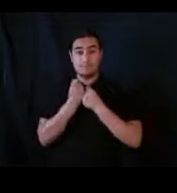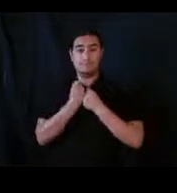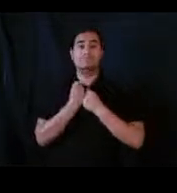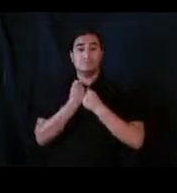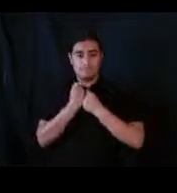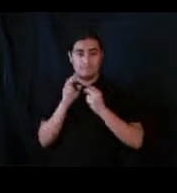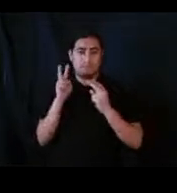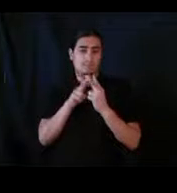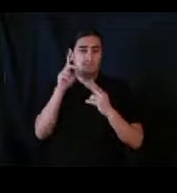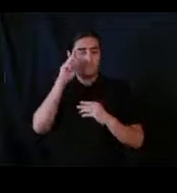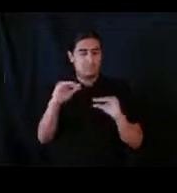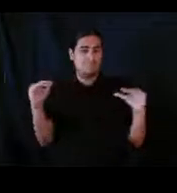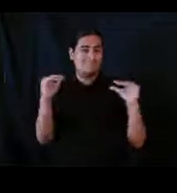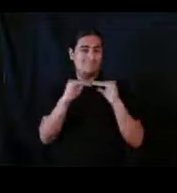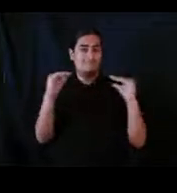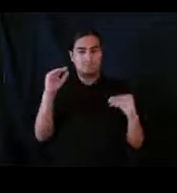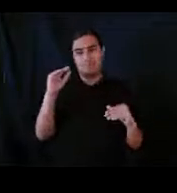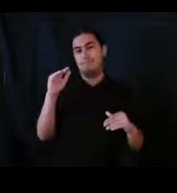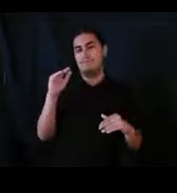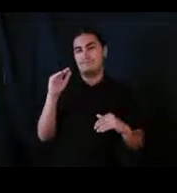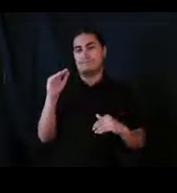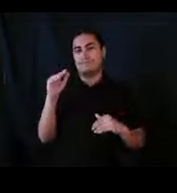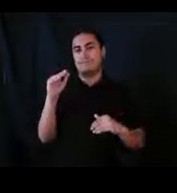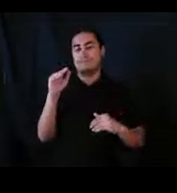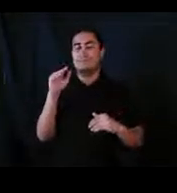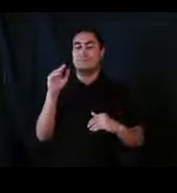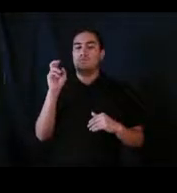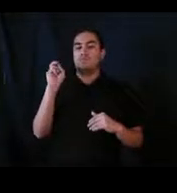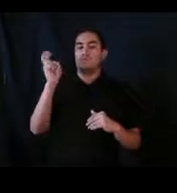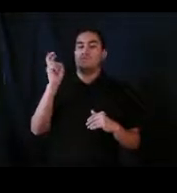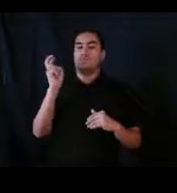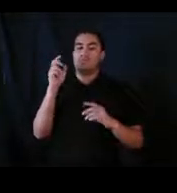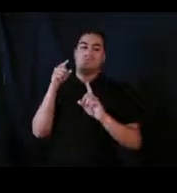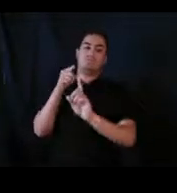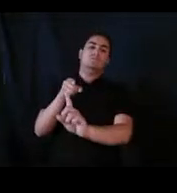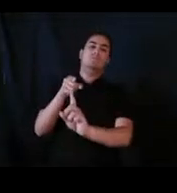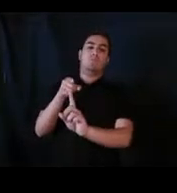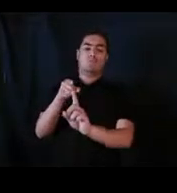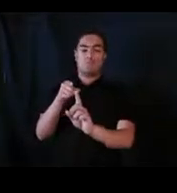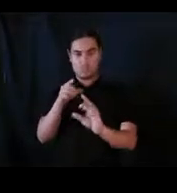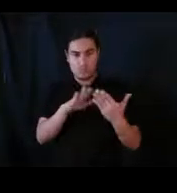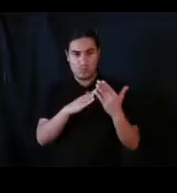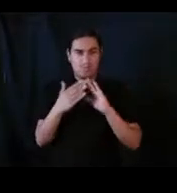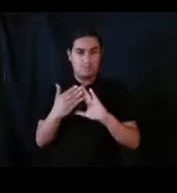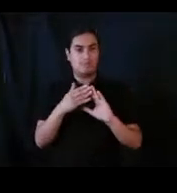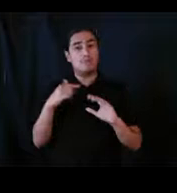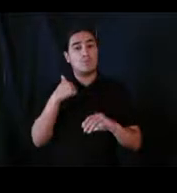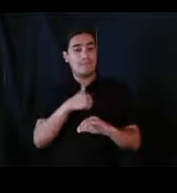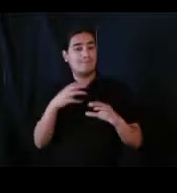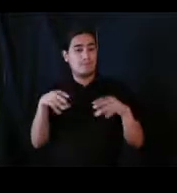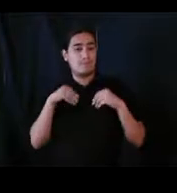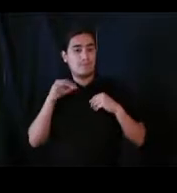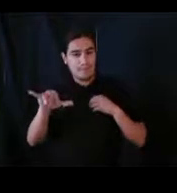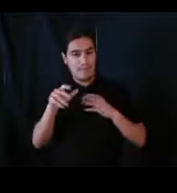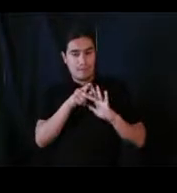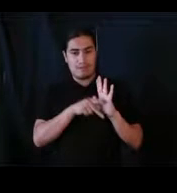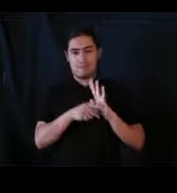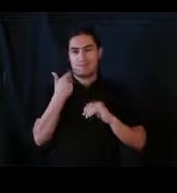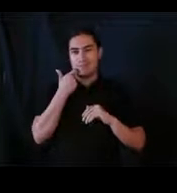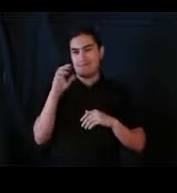create equitable transportation oriented communities mtc plans to adopt this this policy this coming